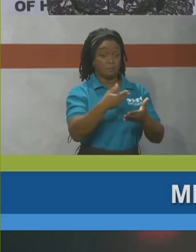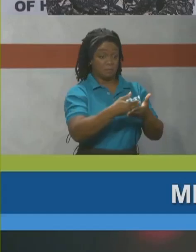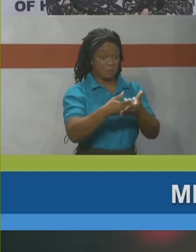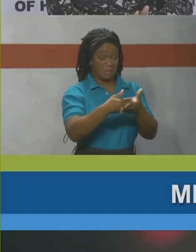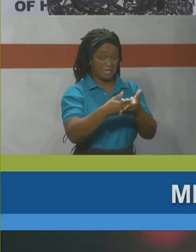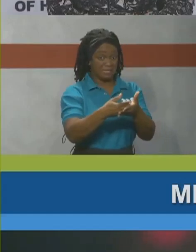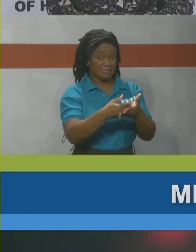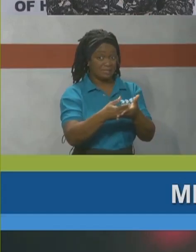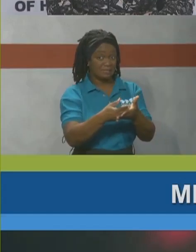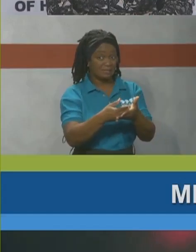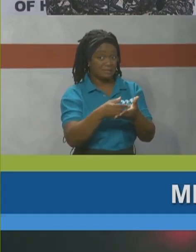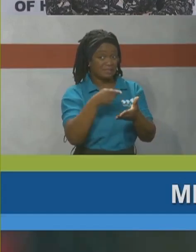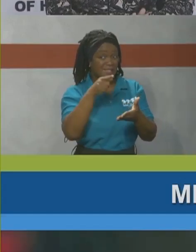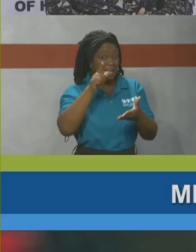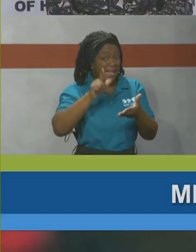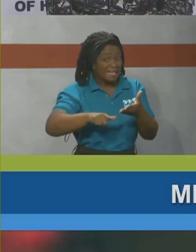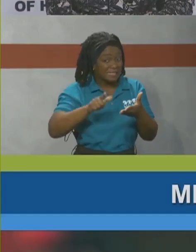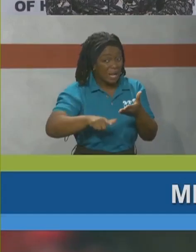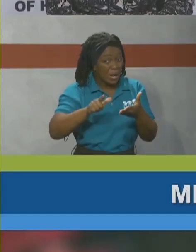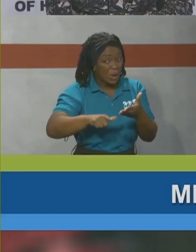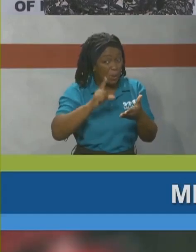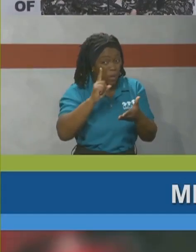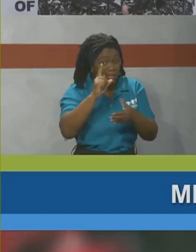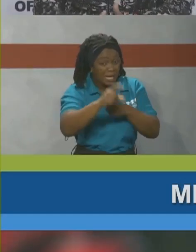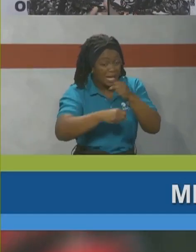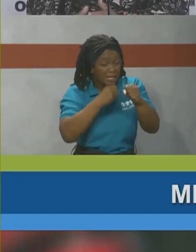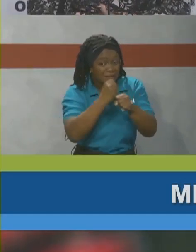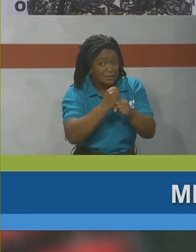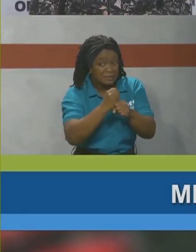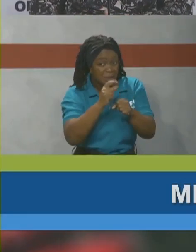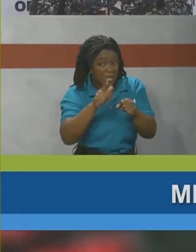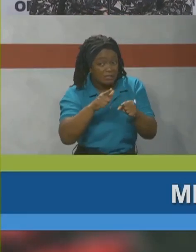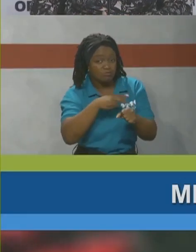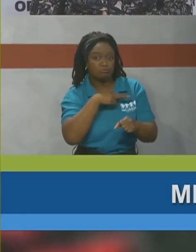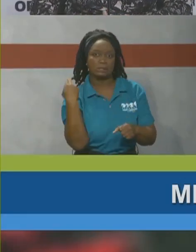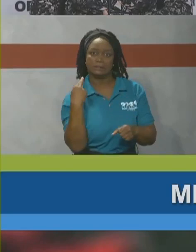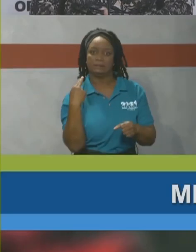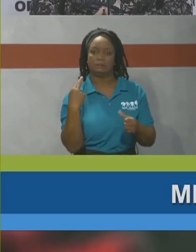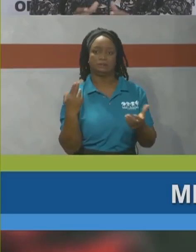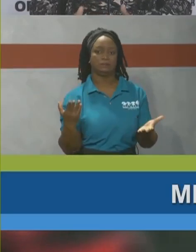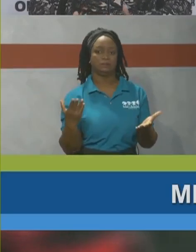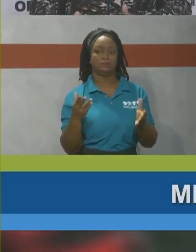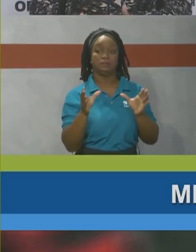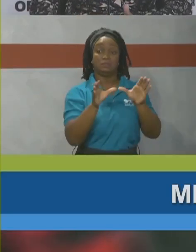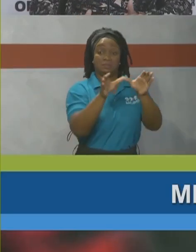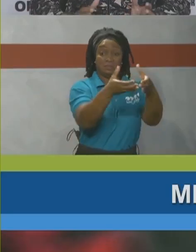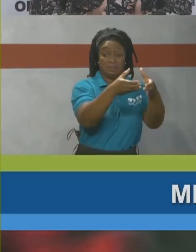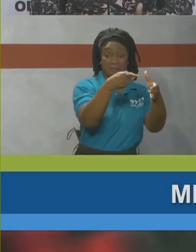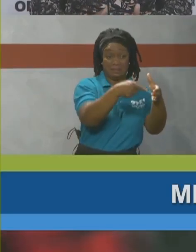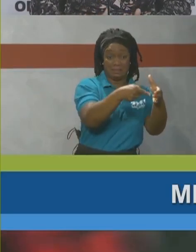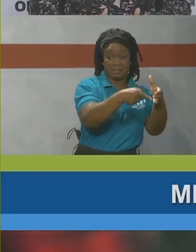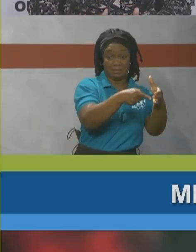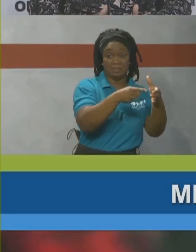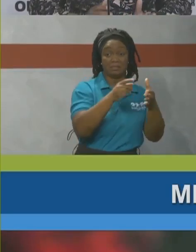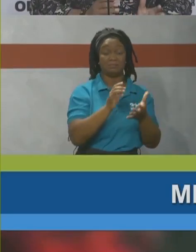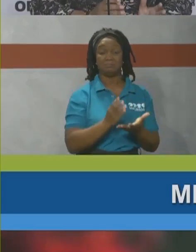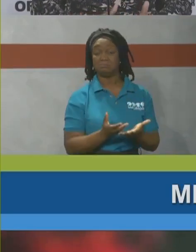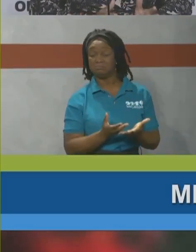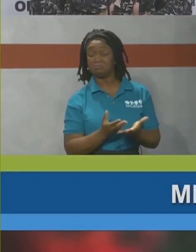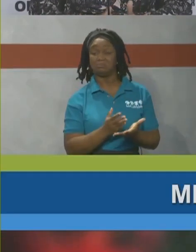year old, again, they're at risk of having severe COVID. The rest of the group in terms of pediatrics, they usually